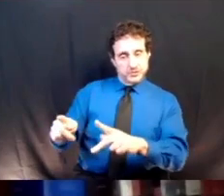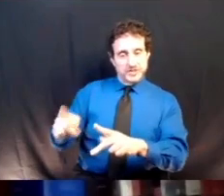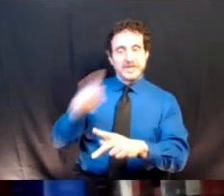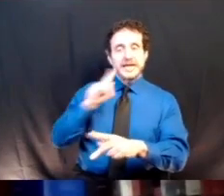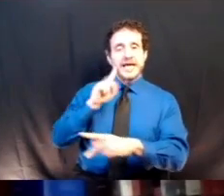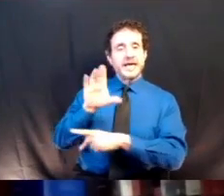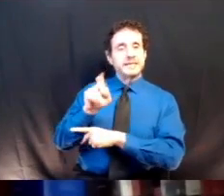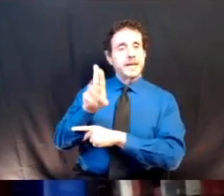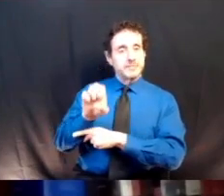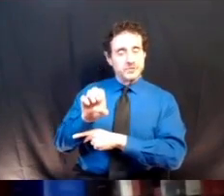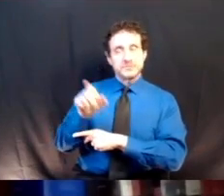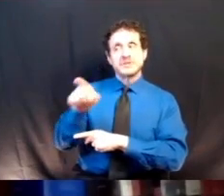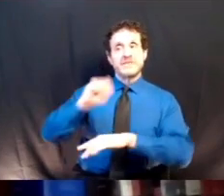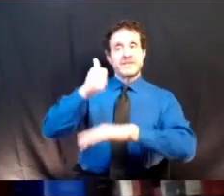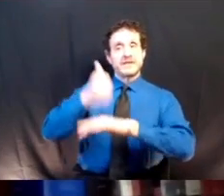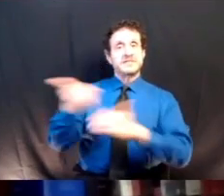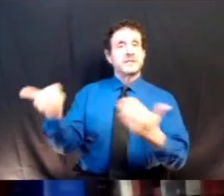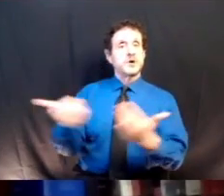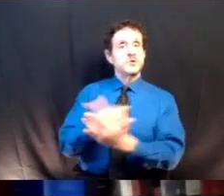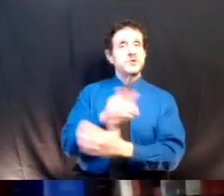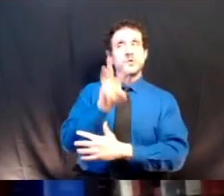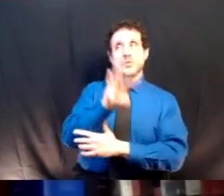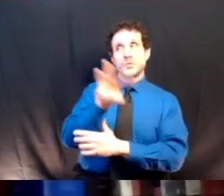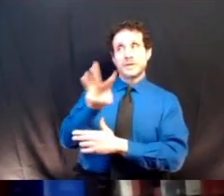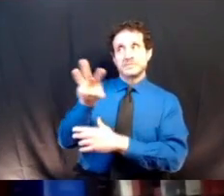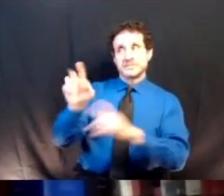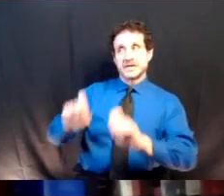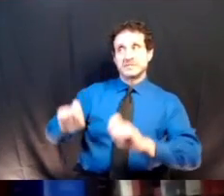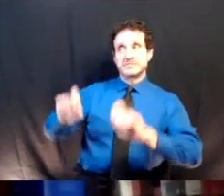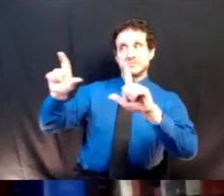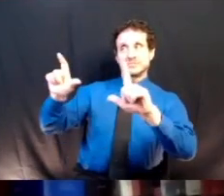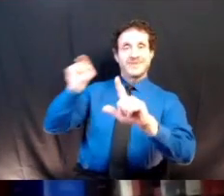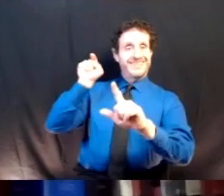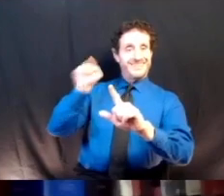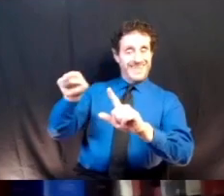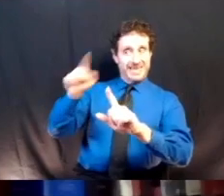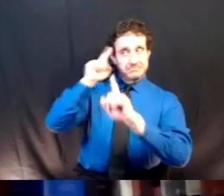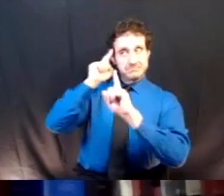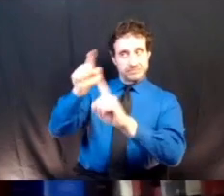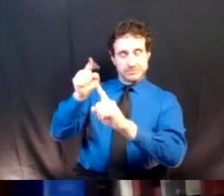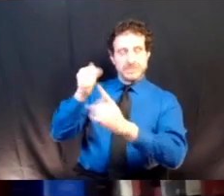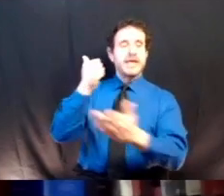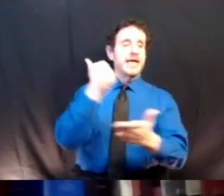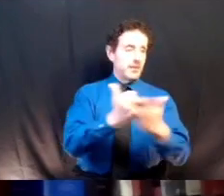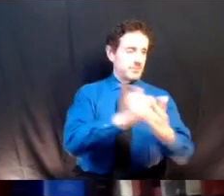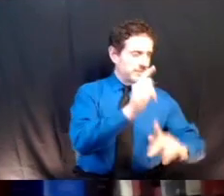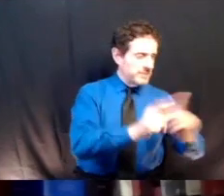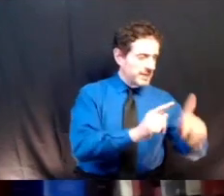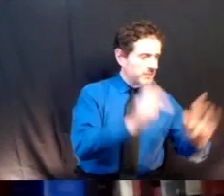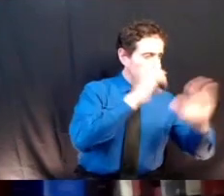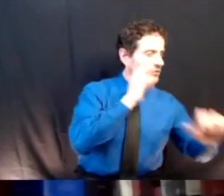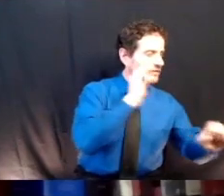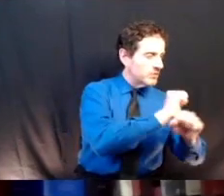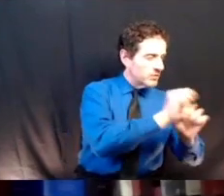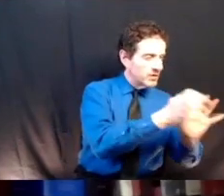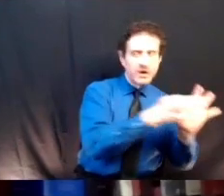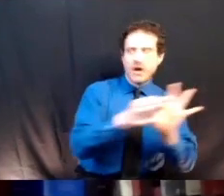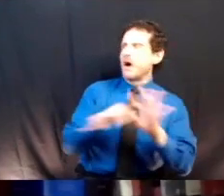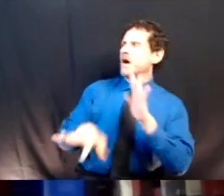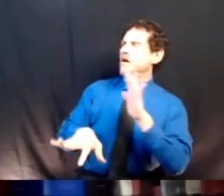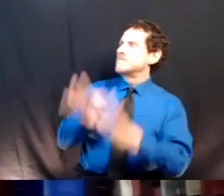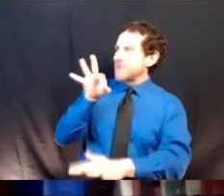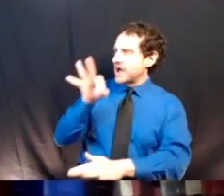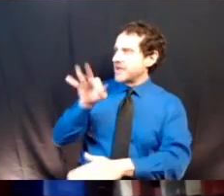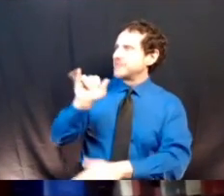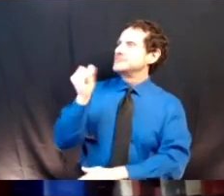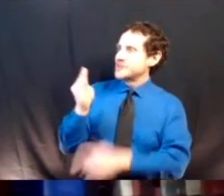and updated one-stop shop dedicated to connecting our residents with jobs.